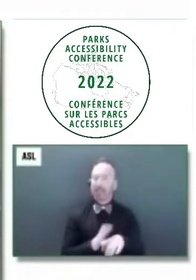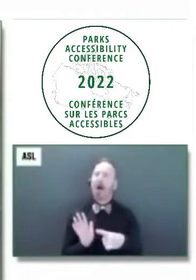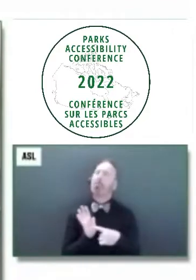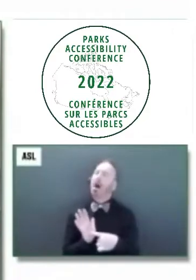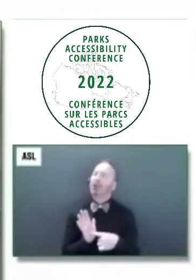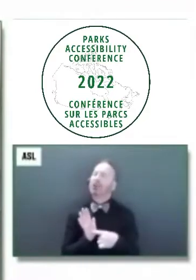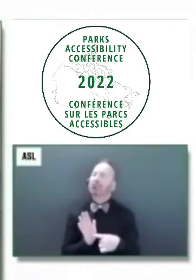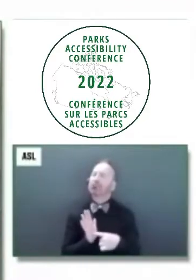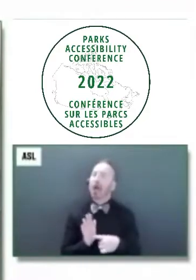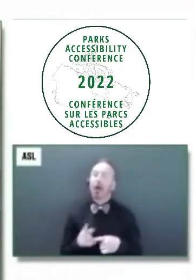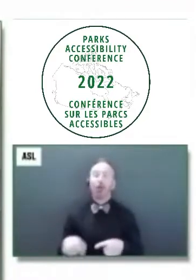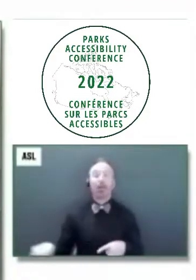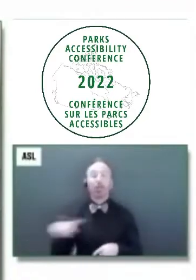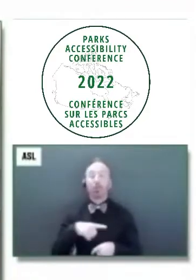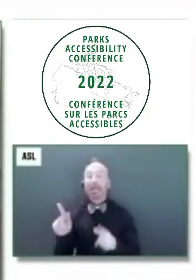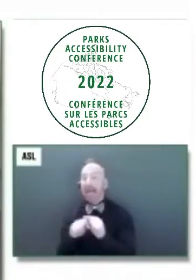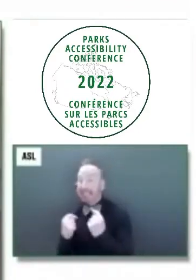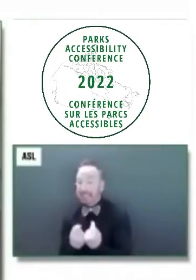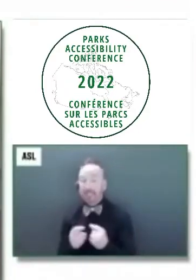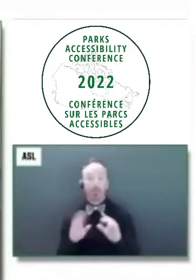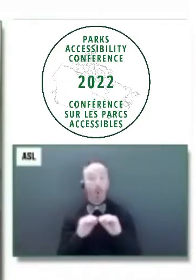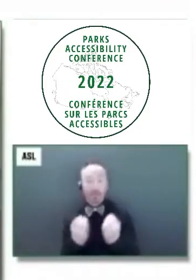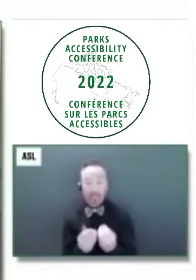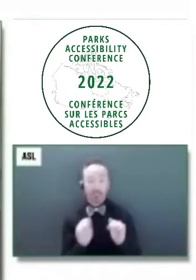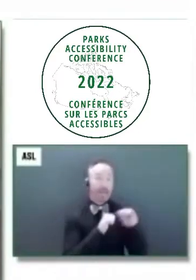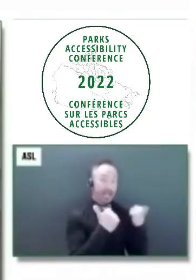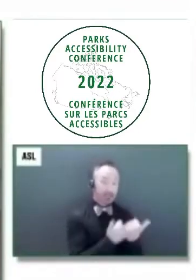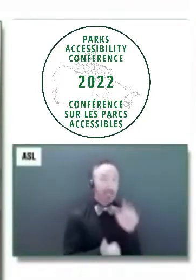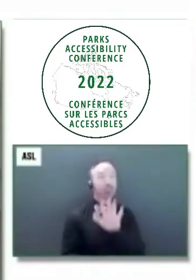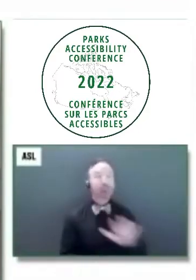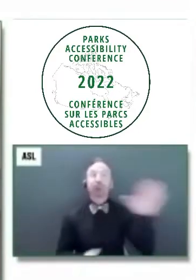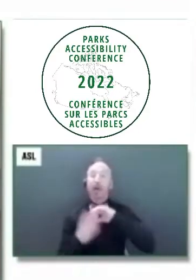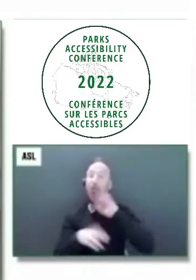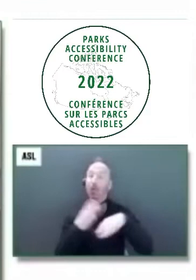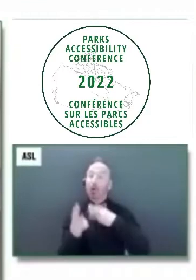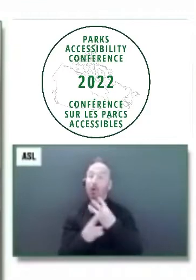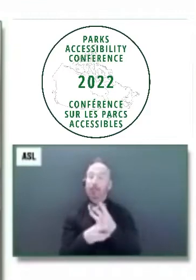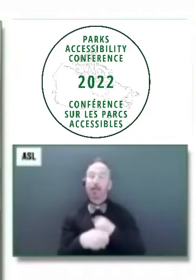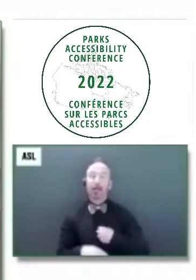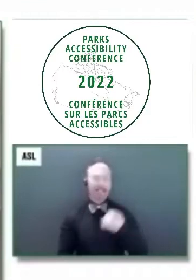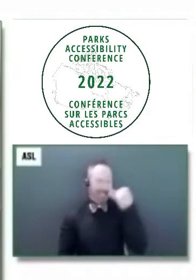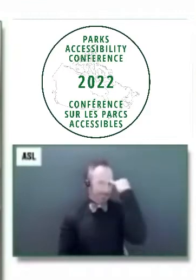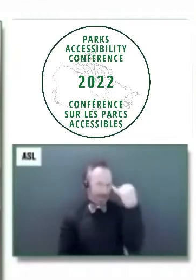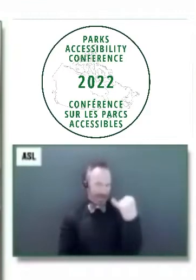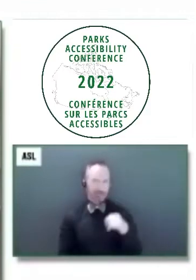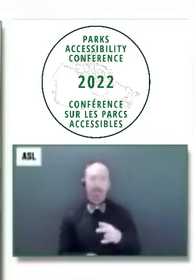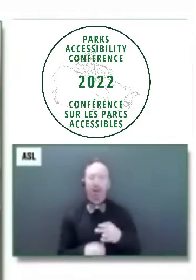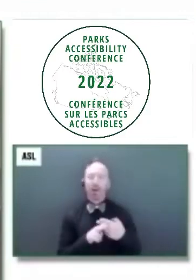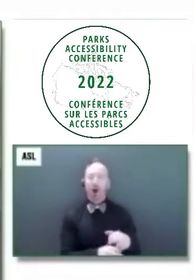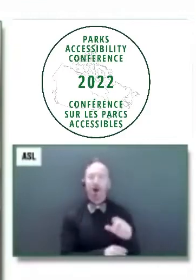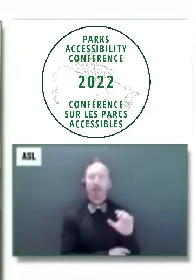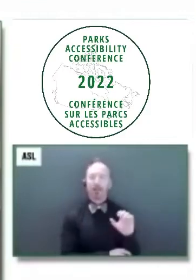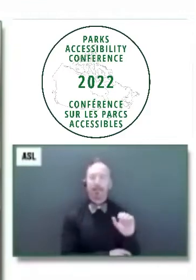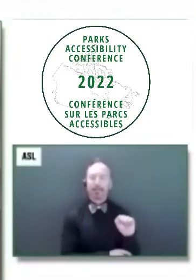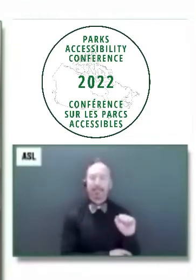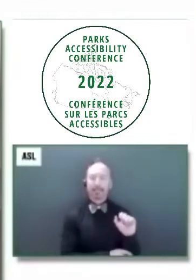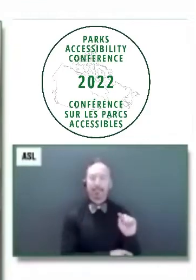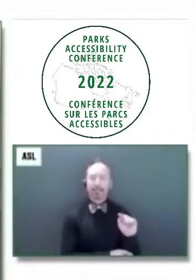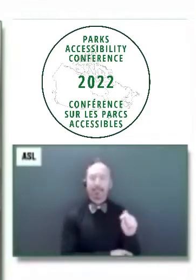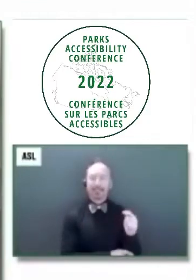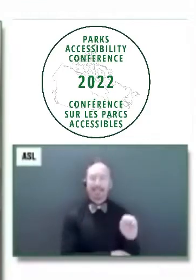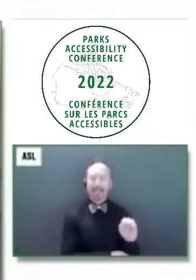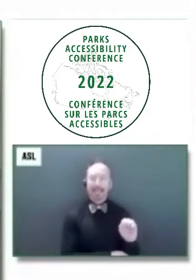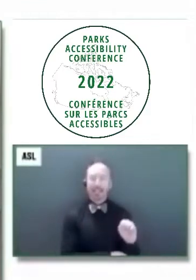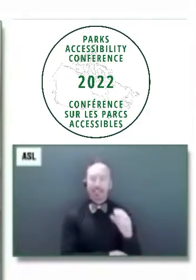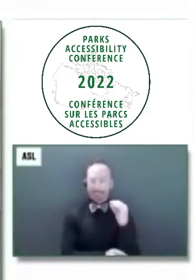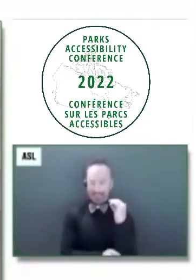organizations, and agencies in the world. We can imagine a stage 0 organization that has not begun to conceive of accessibility and